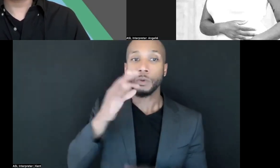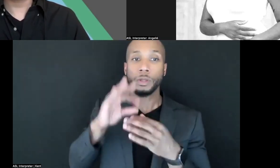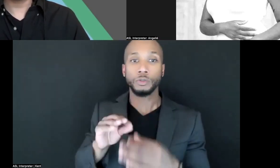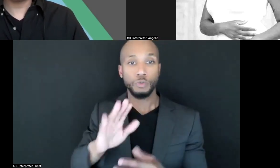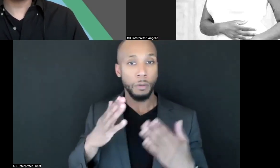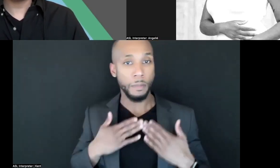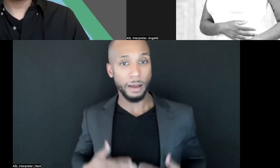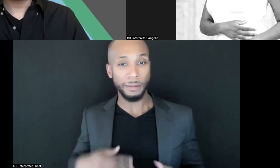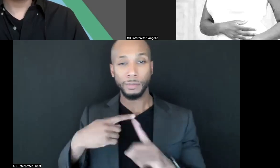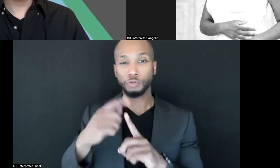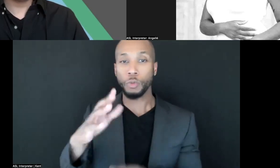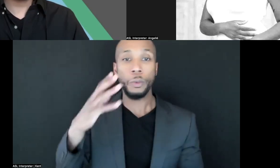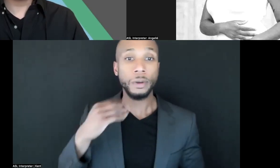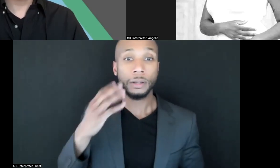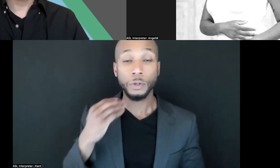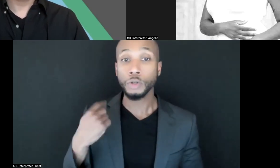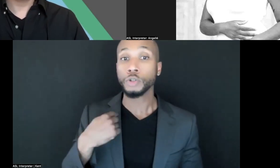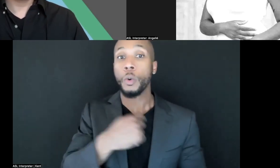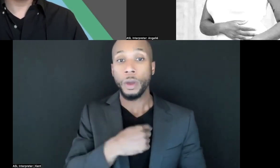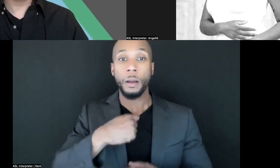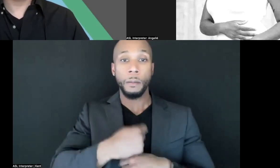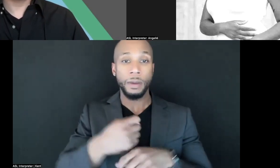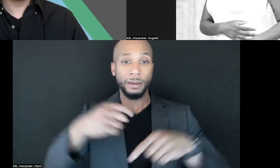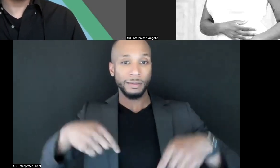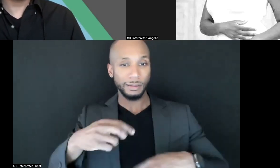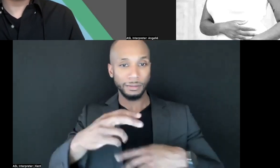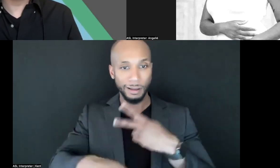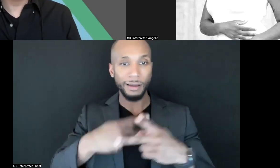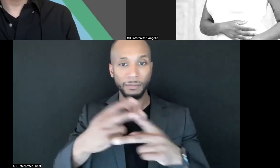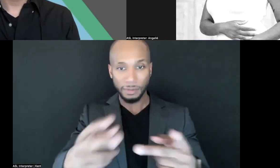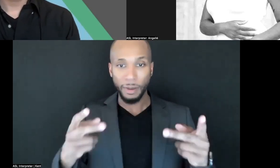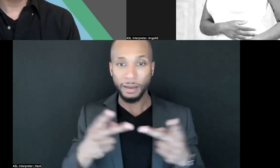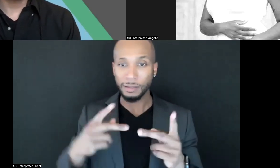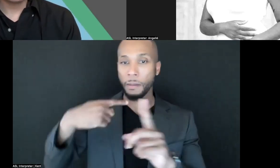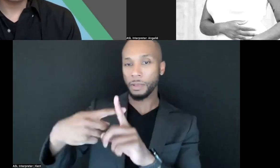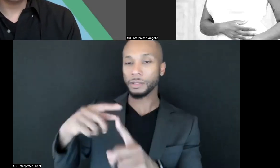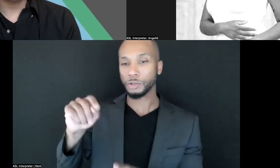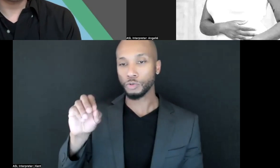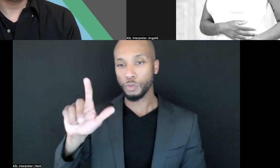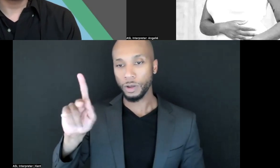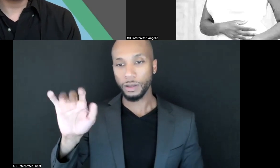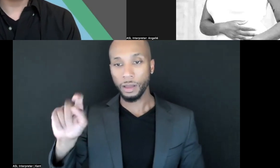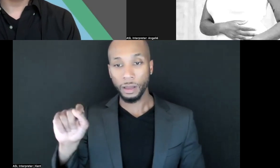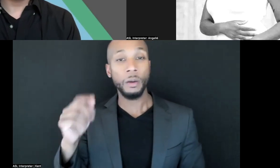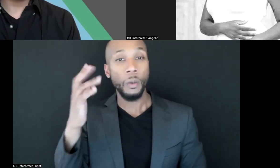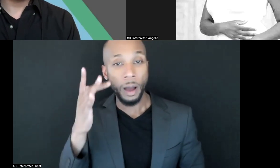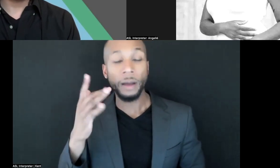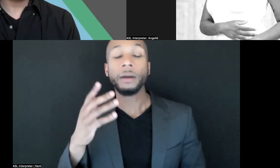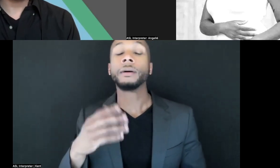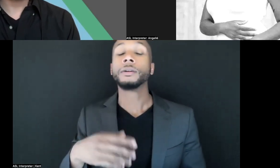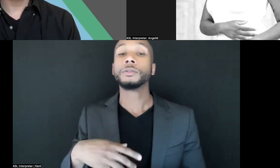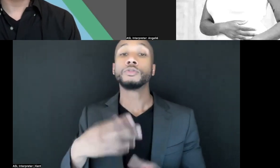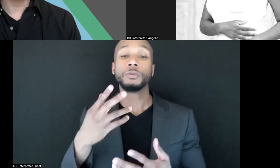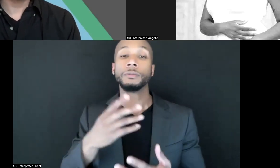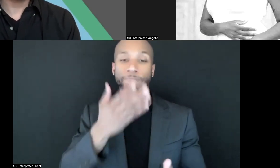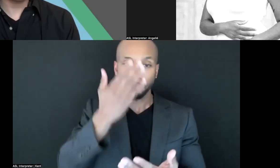are creating these spaces and these toolkits in order to both validate each